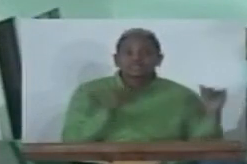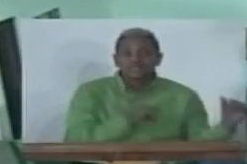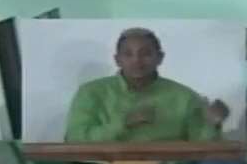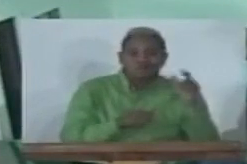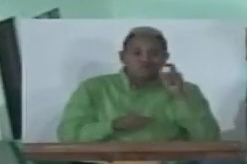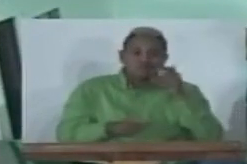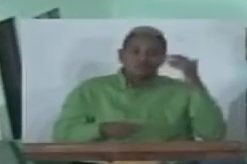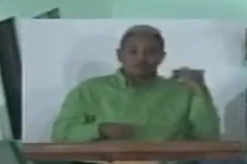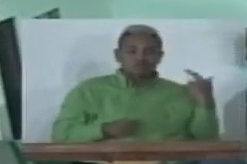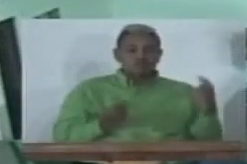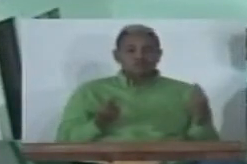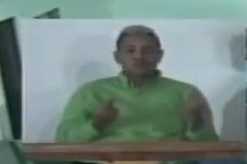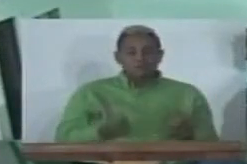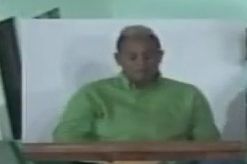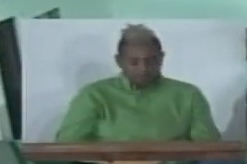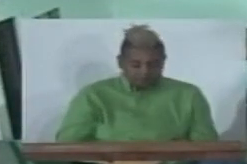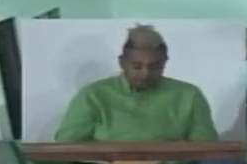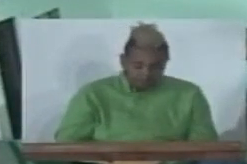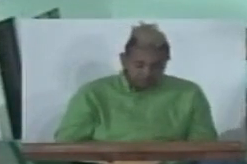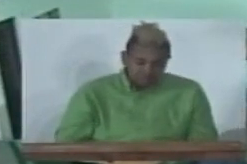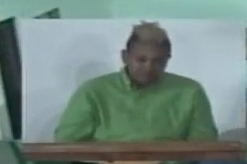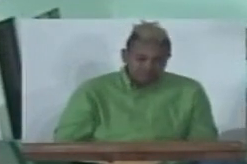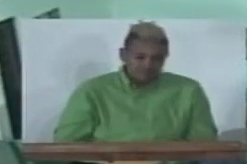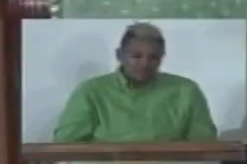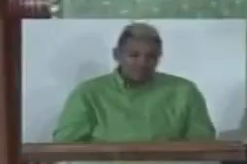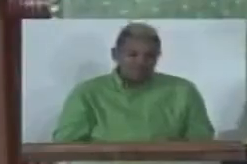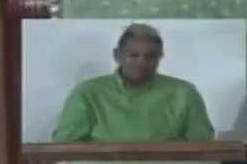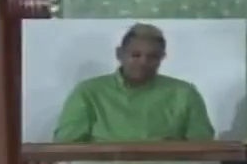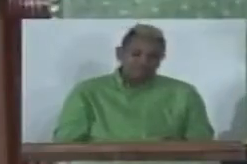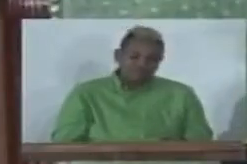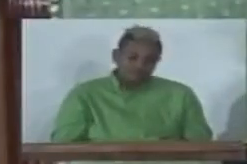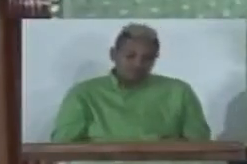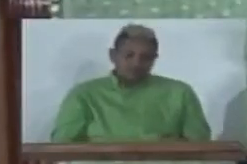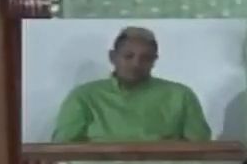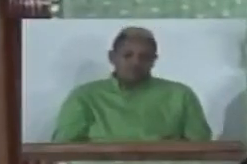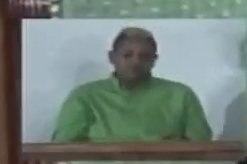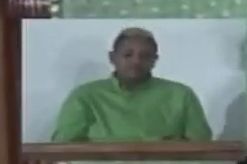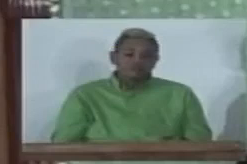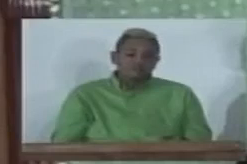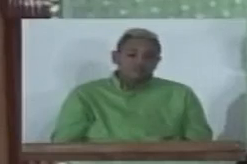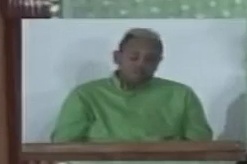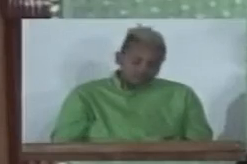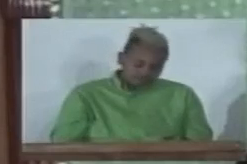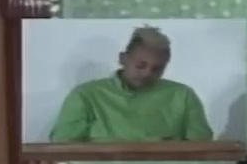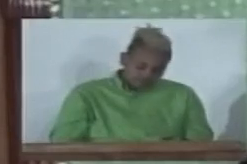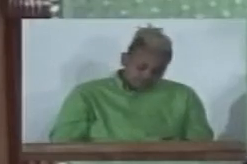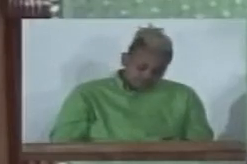done. So I put that out there. Mr. President,